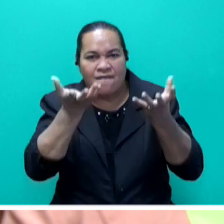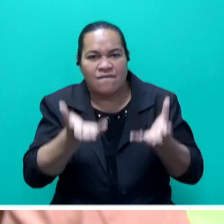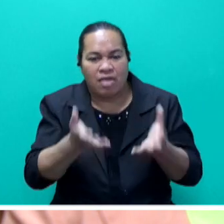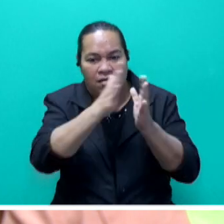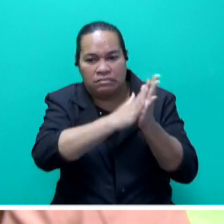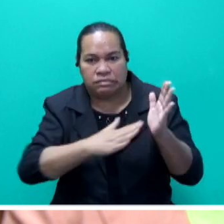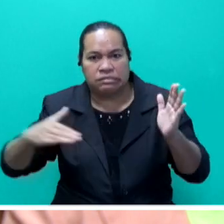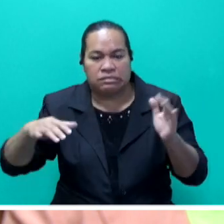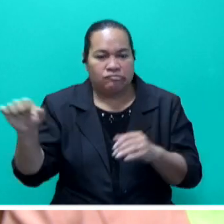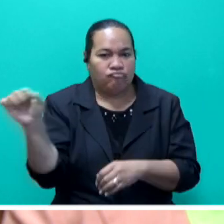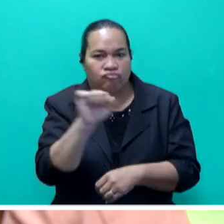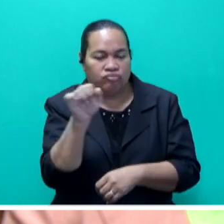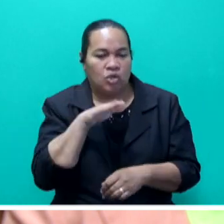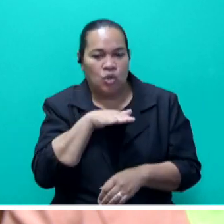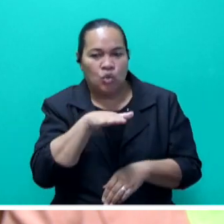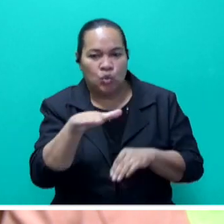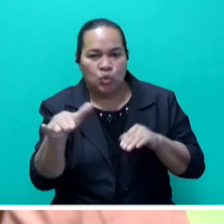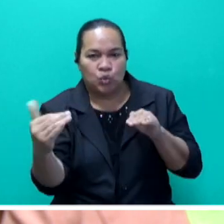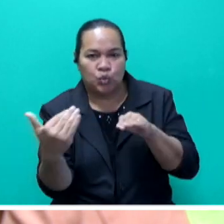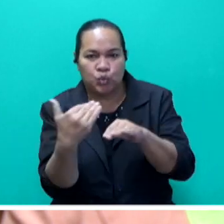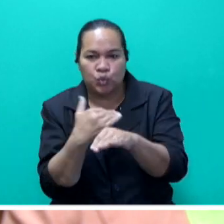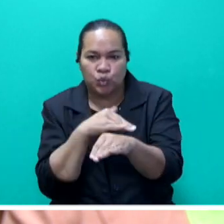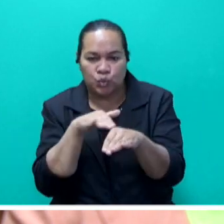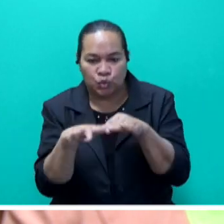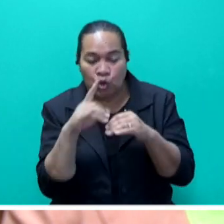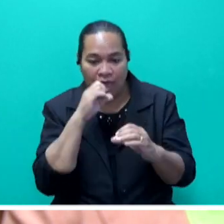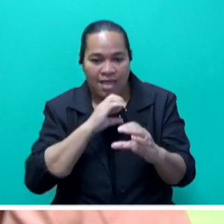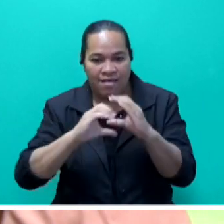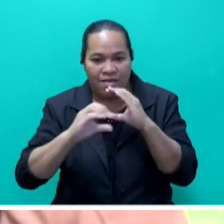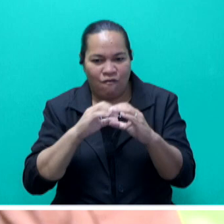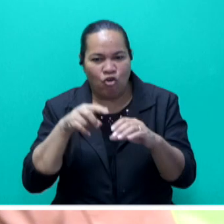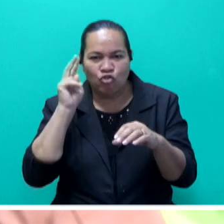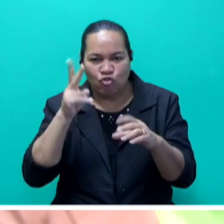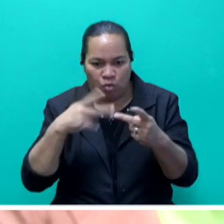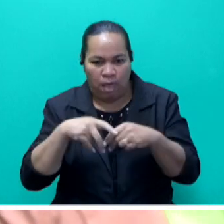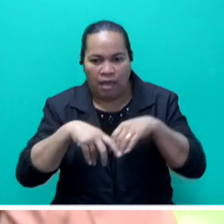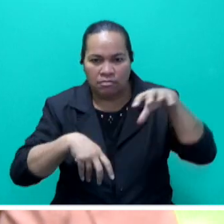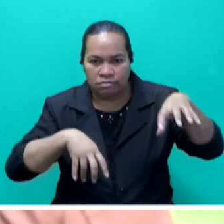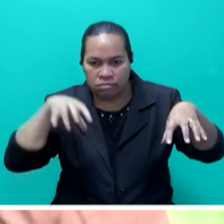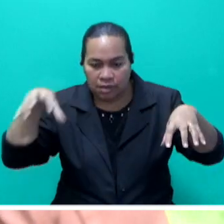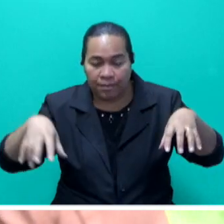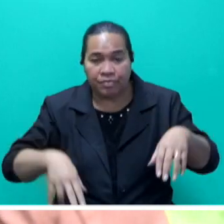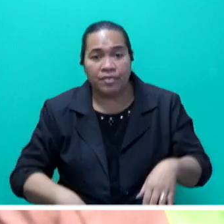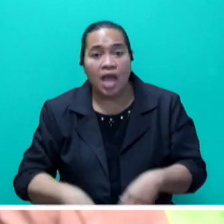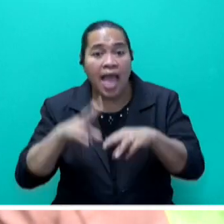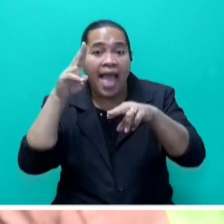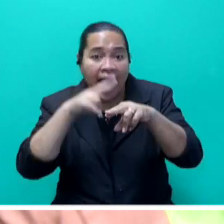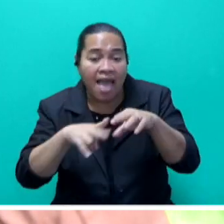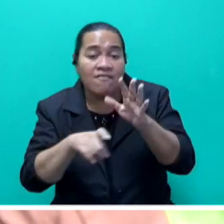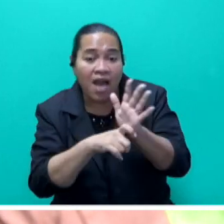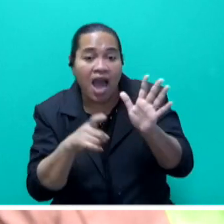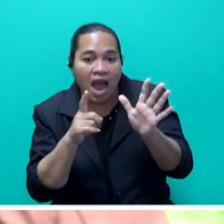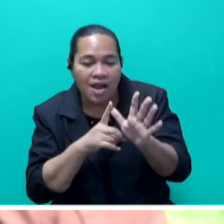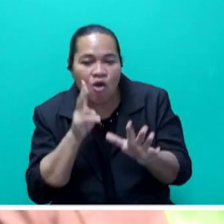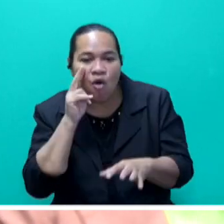any obstacle and performing effective communication between two destinations. FRA has been caring for